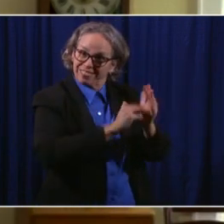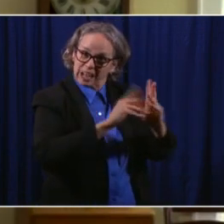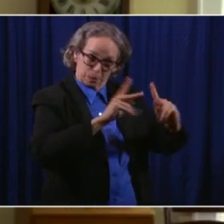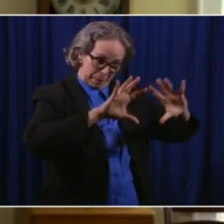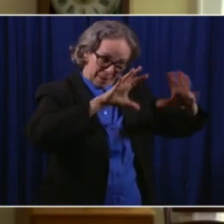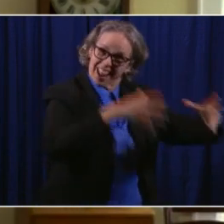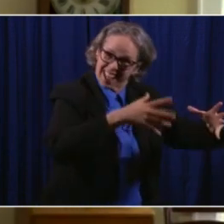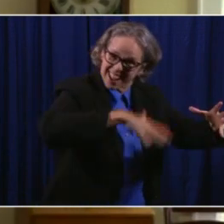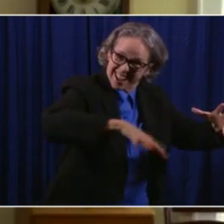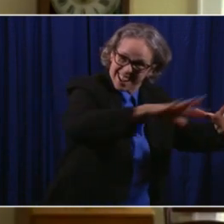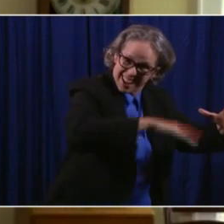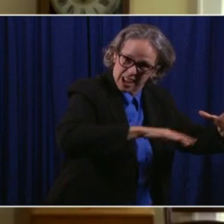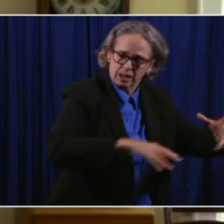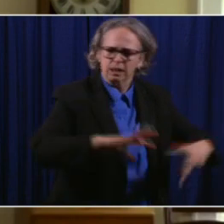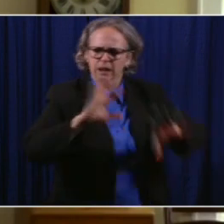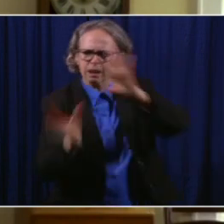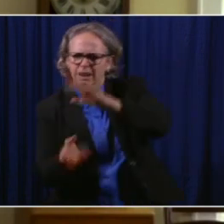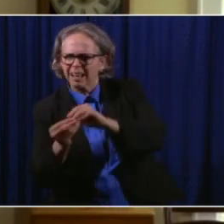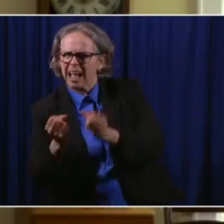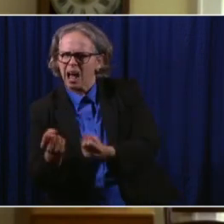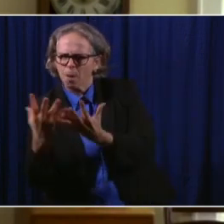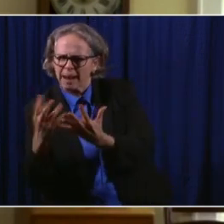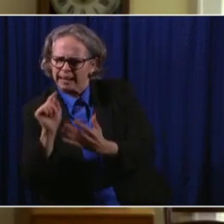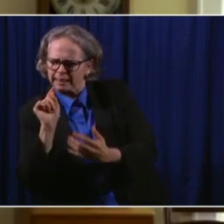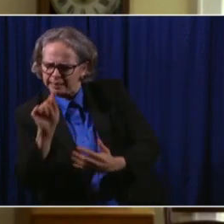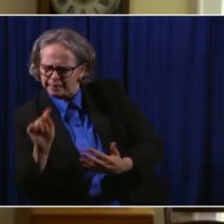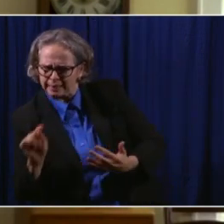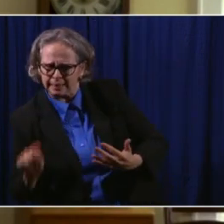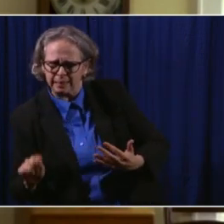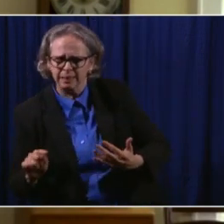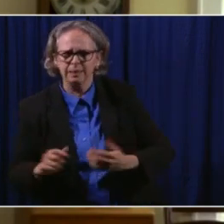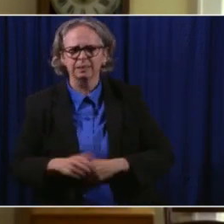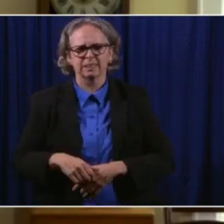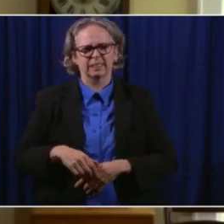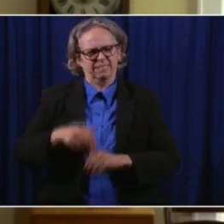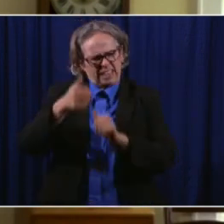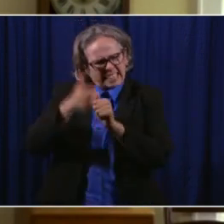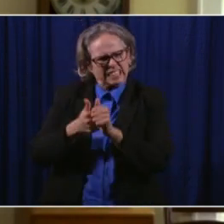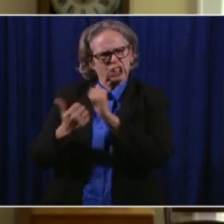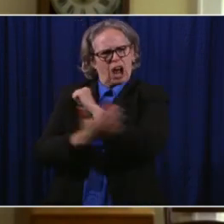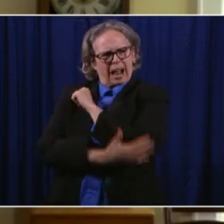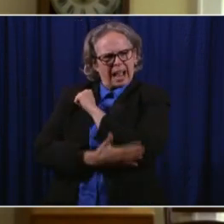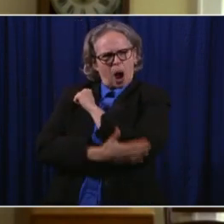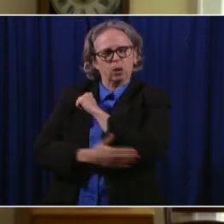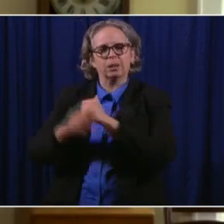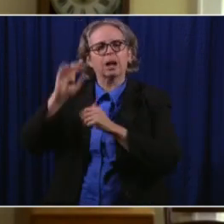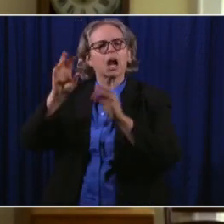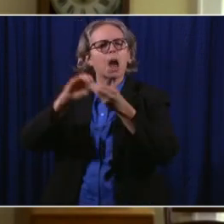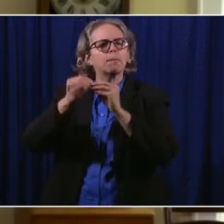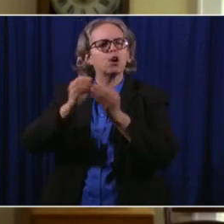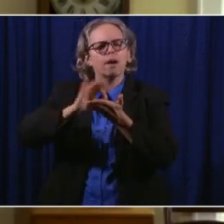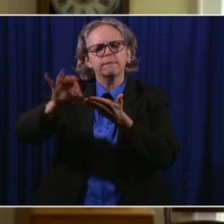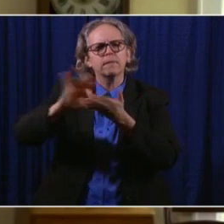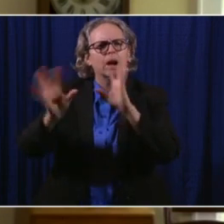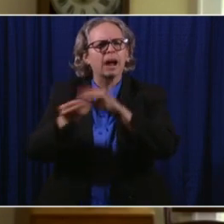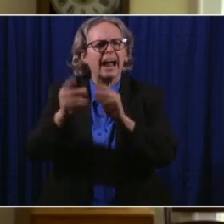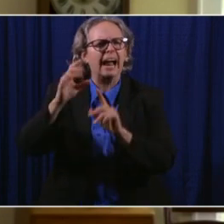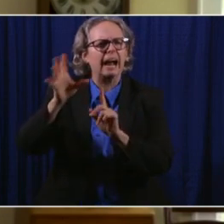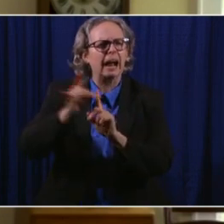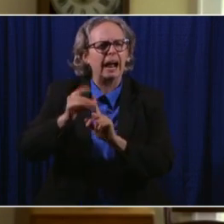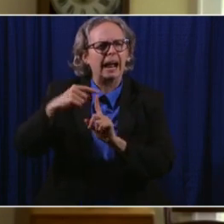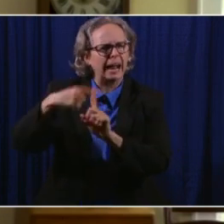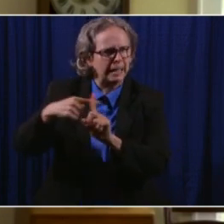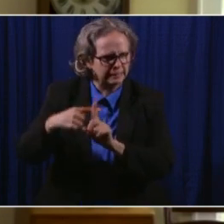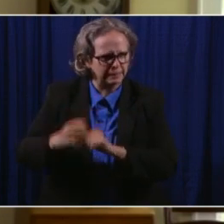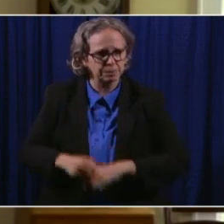most cases based on population during that period of time. So Eric, let's now go to and